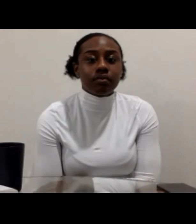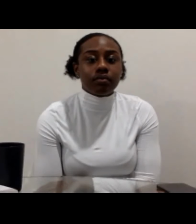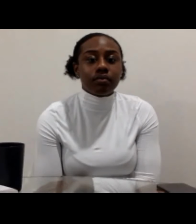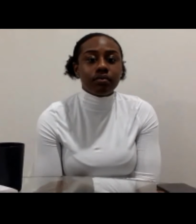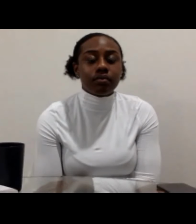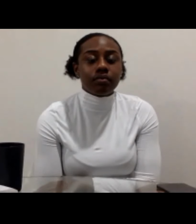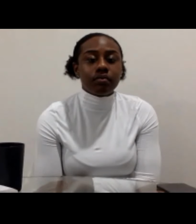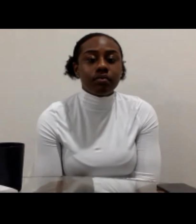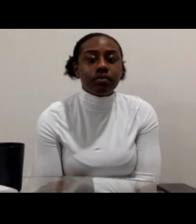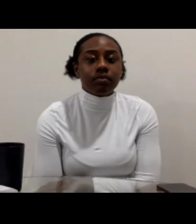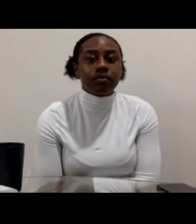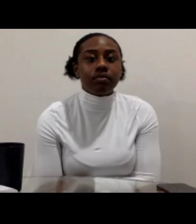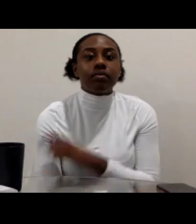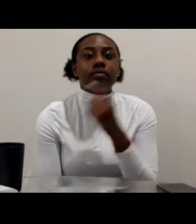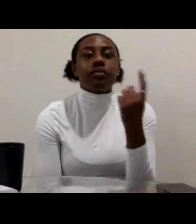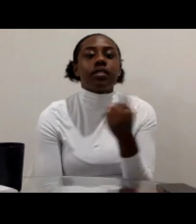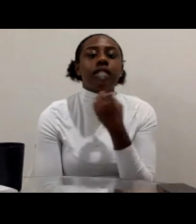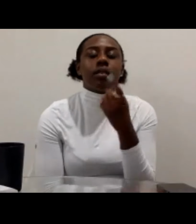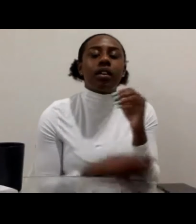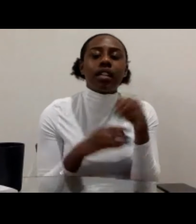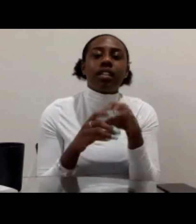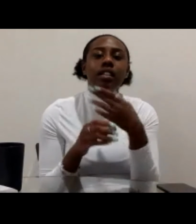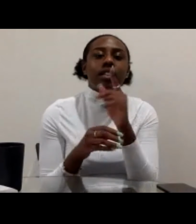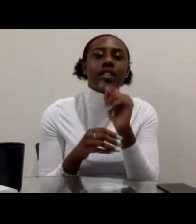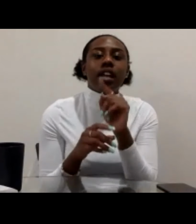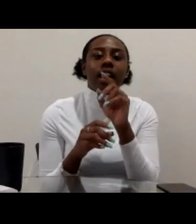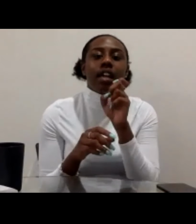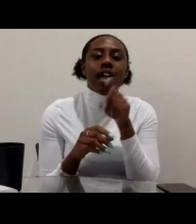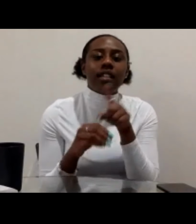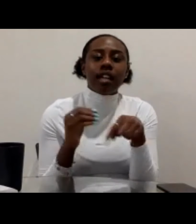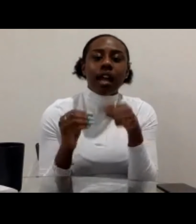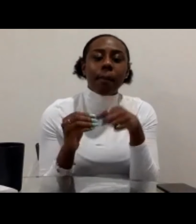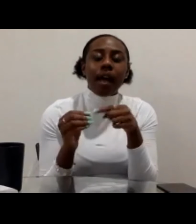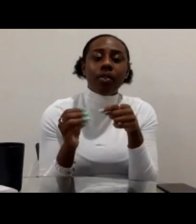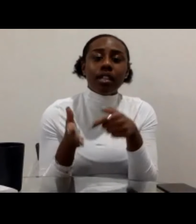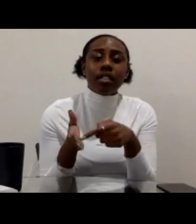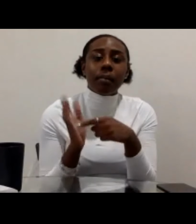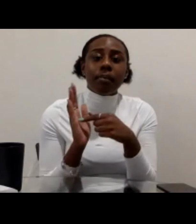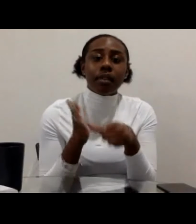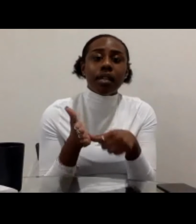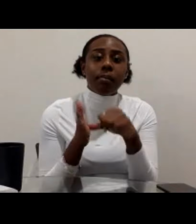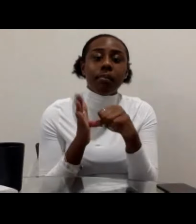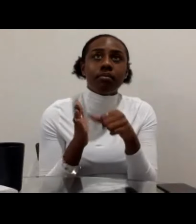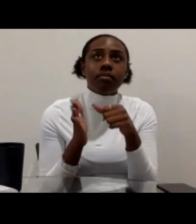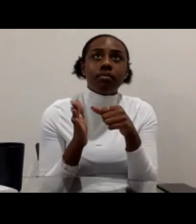Yeah, we've got someone in the chat asking about making the demands we have available for folks to view.